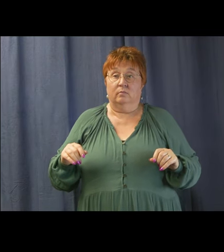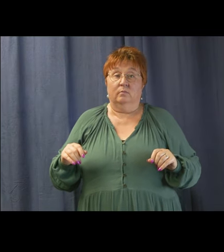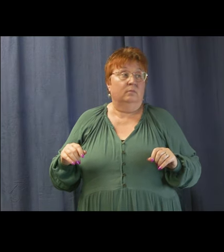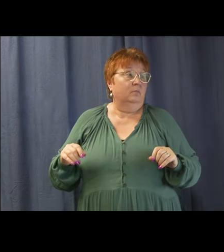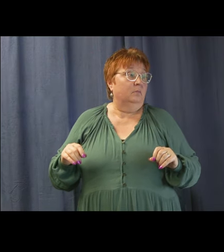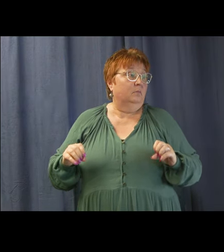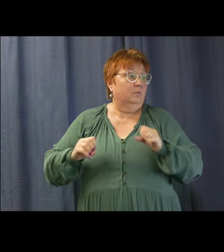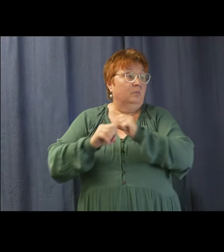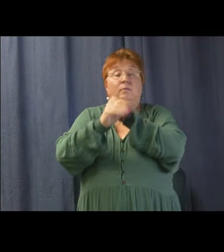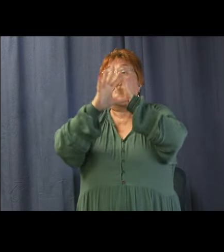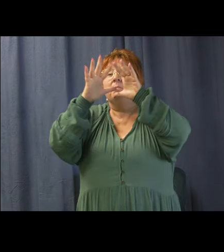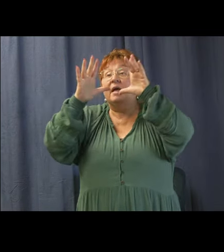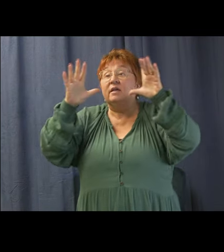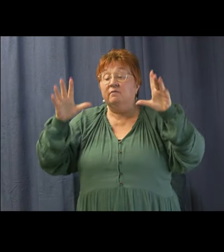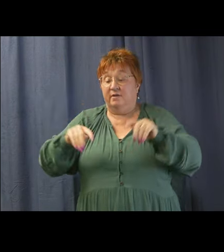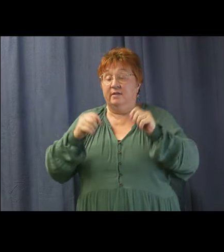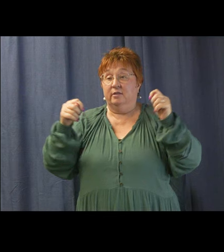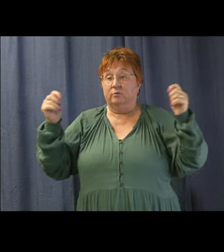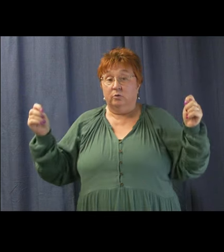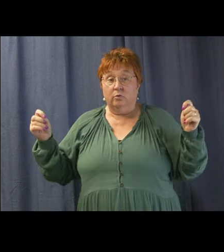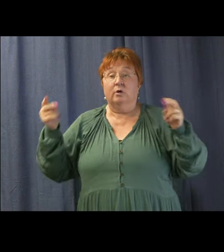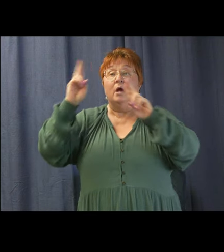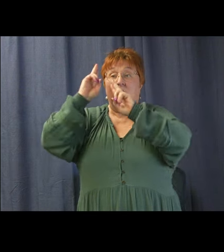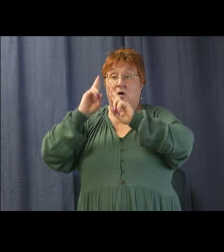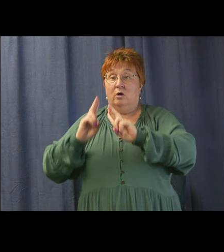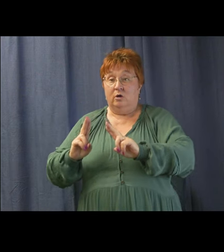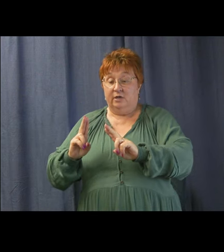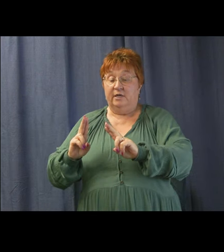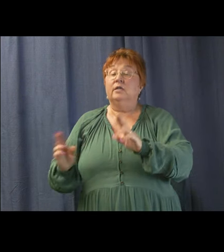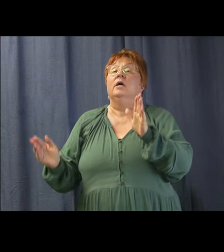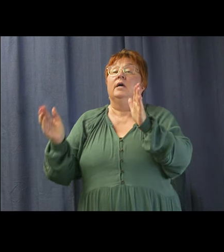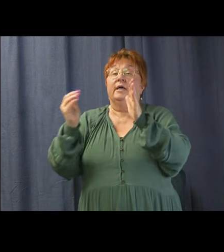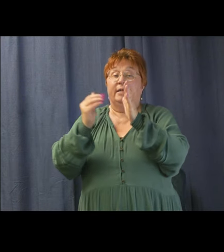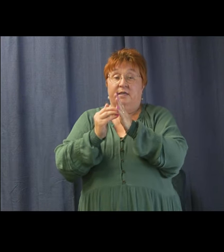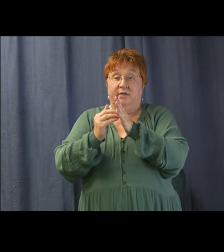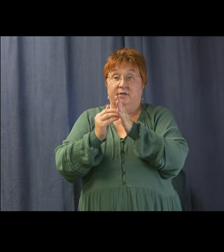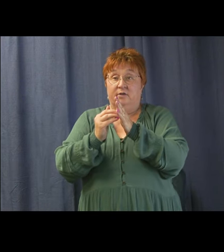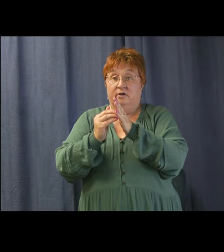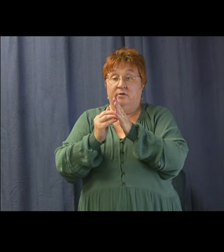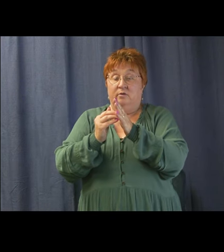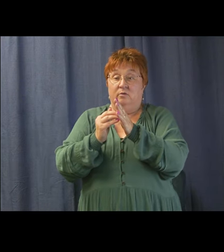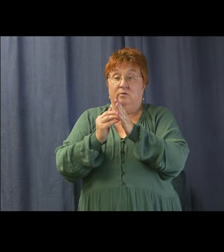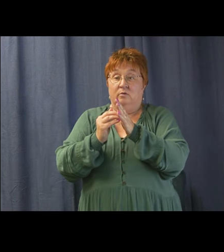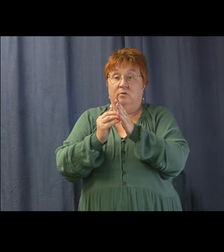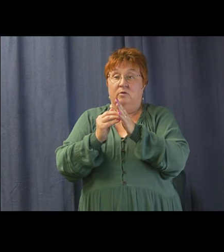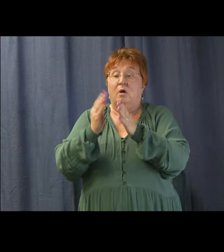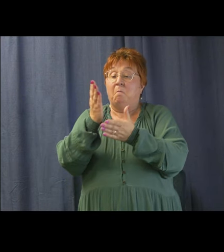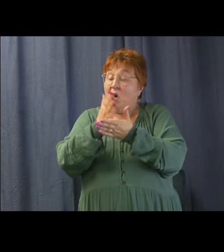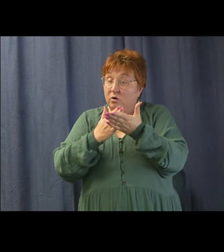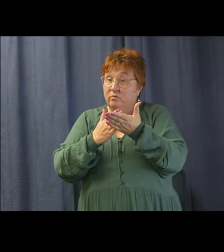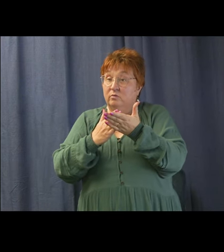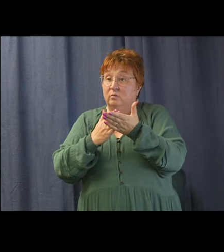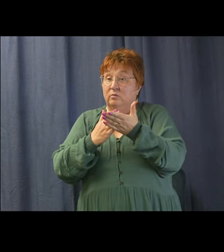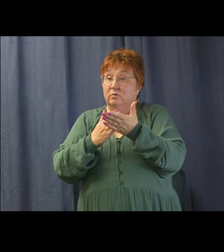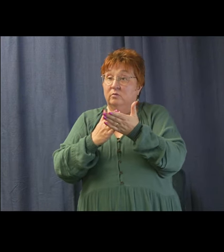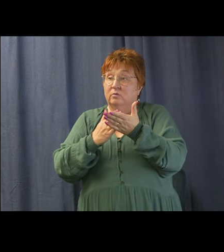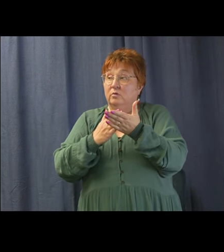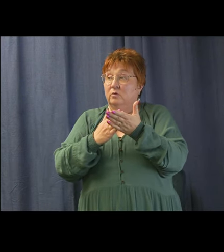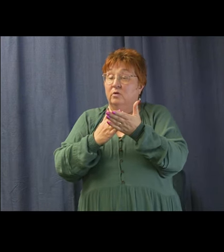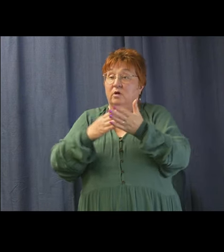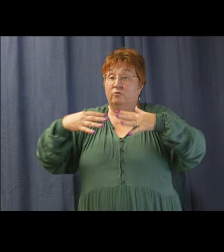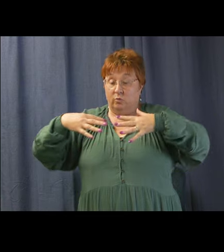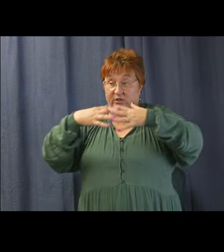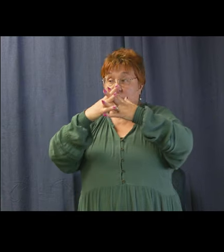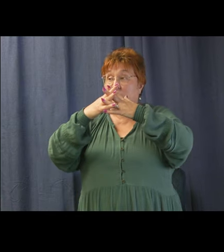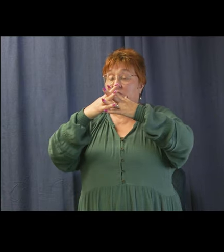know, magnifying the Torah and making it honorable once again is a part of the